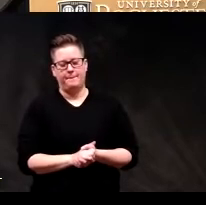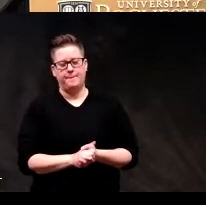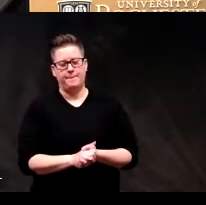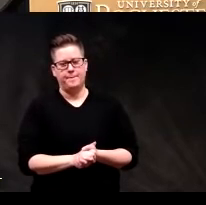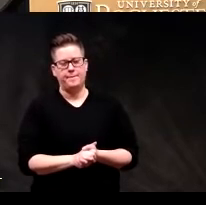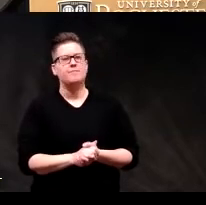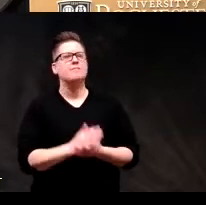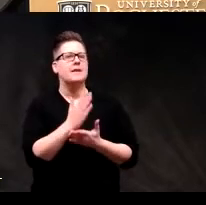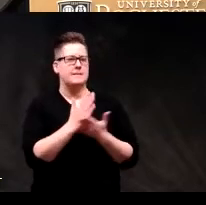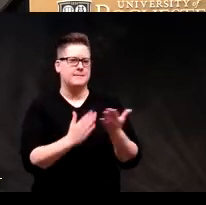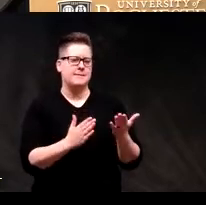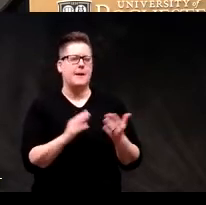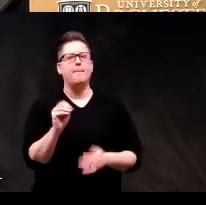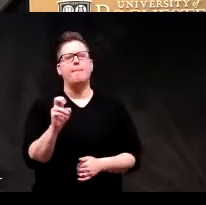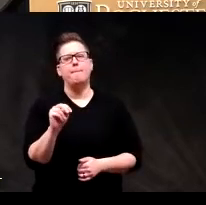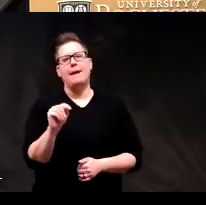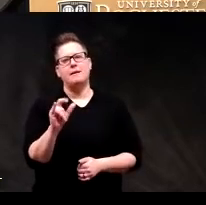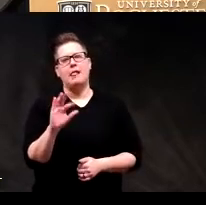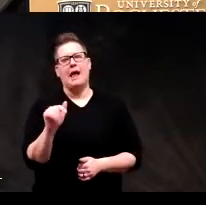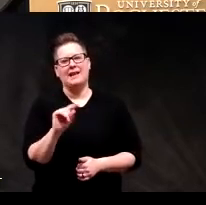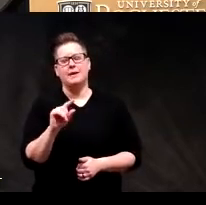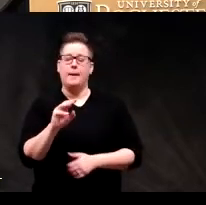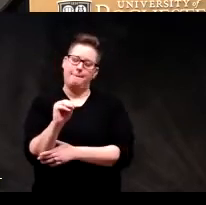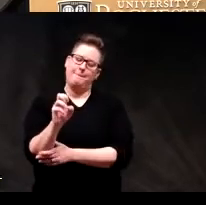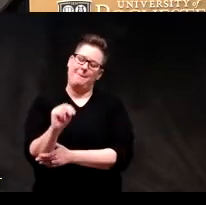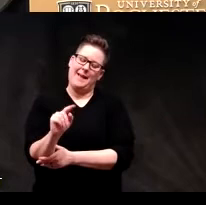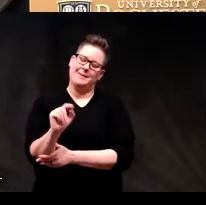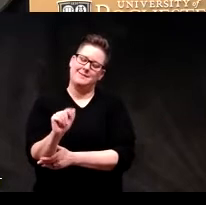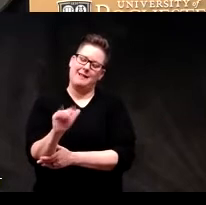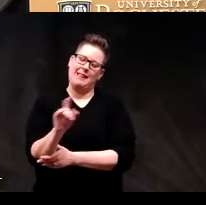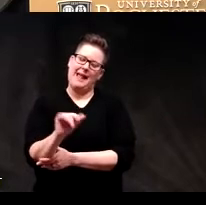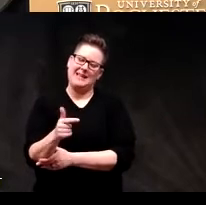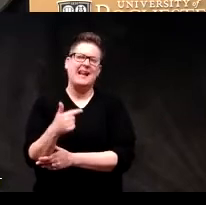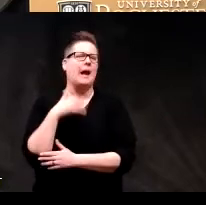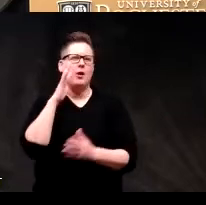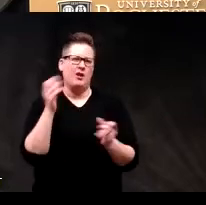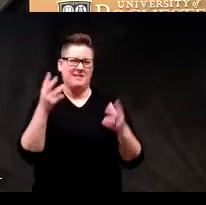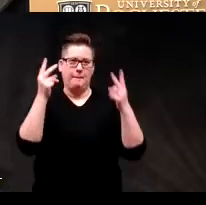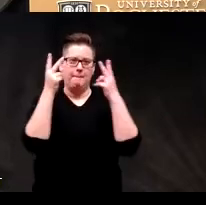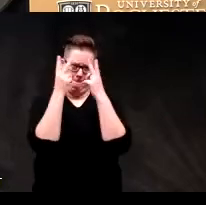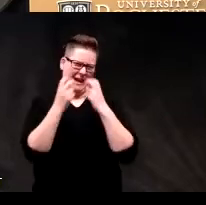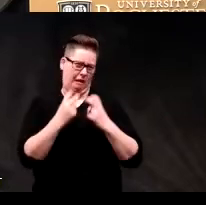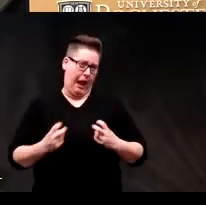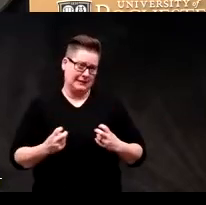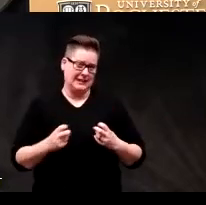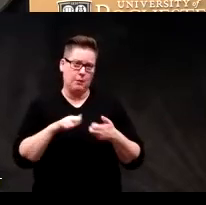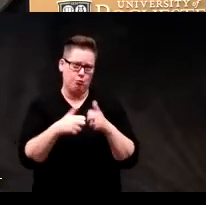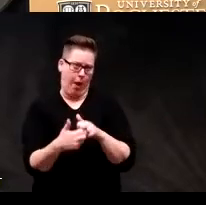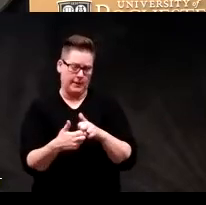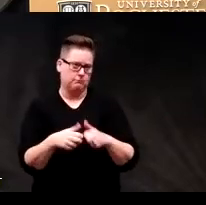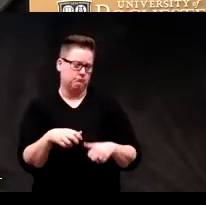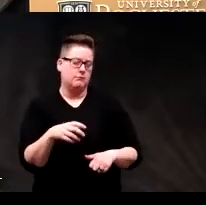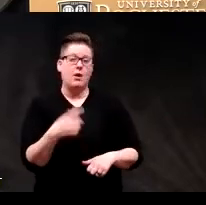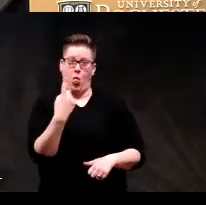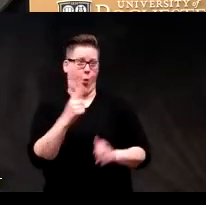there's some mentalizing problems that you can see right there in some of those examples I give you. The one that I